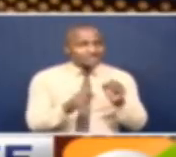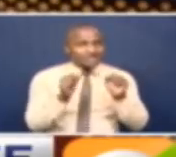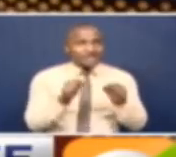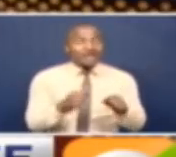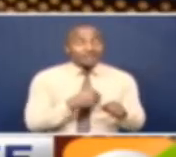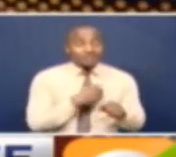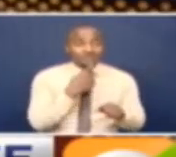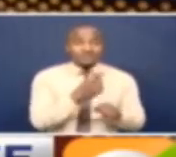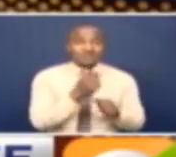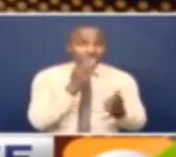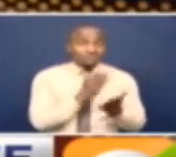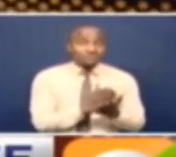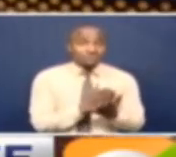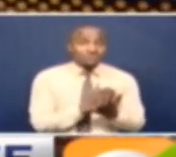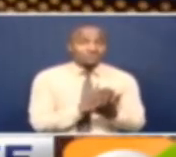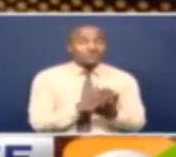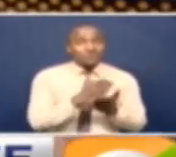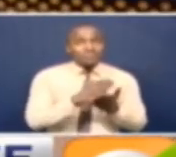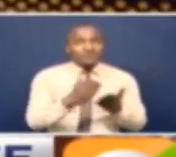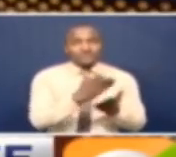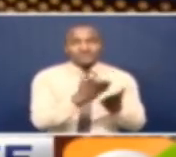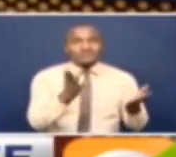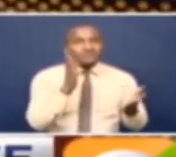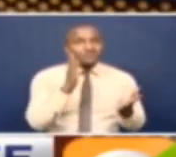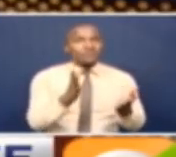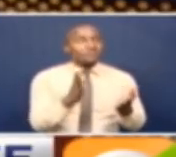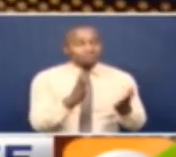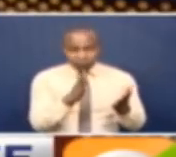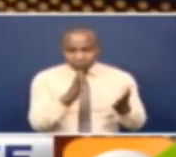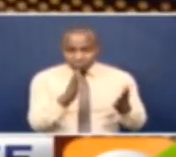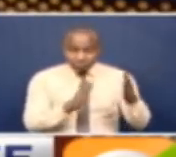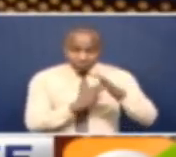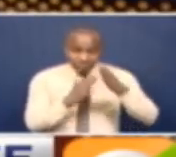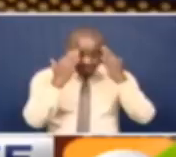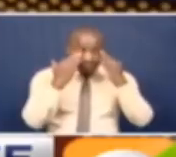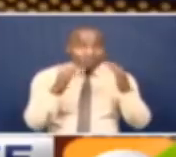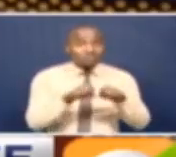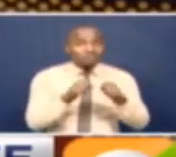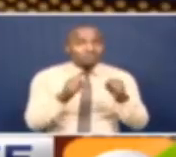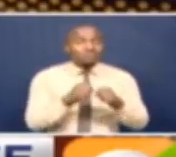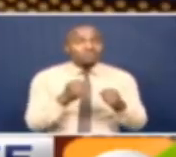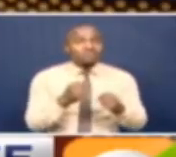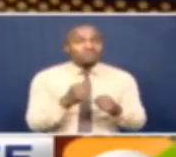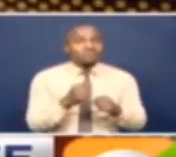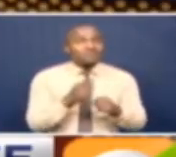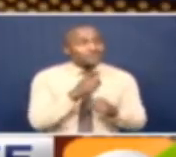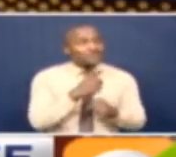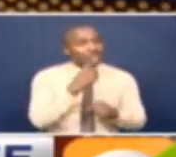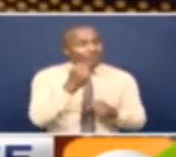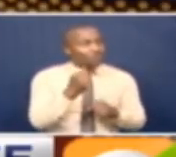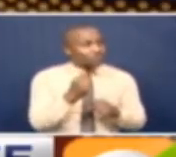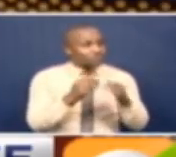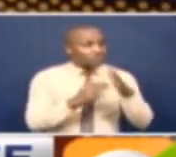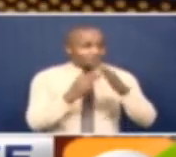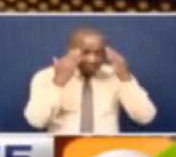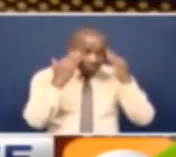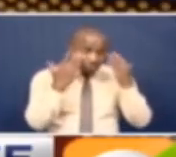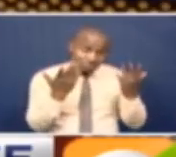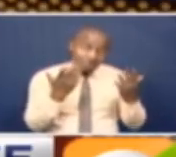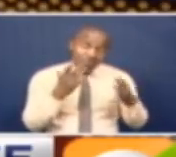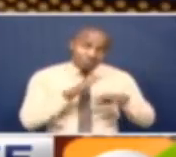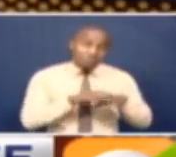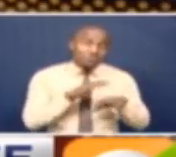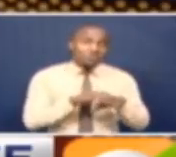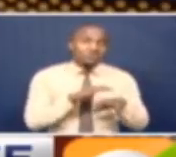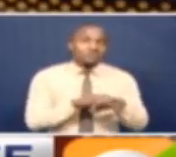fact, part of these things will be dispelled by the Supreme Court. In fact, I am very elated that they have gone to the Supreme Court. They even have